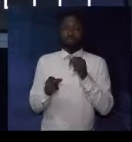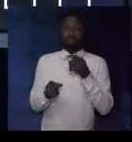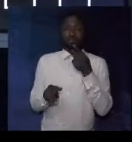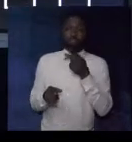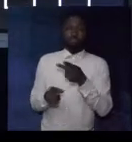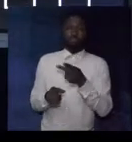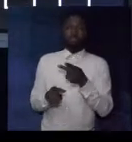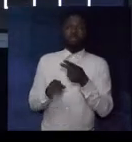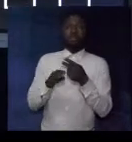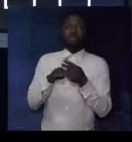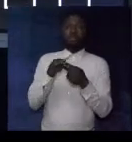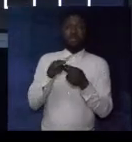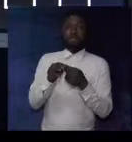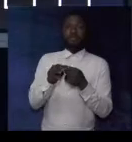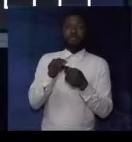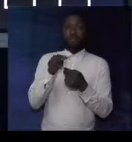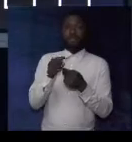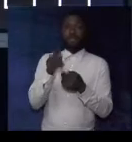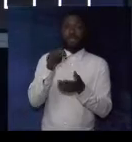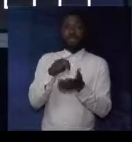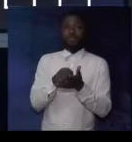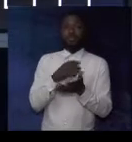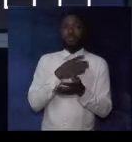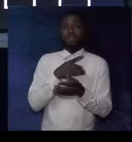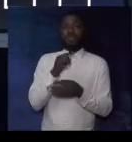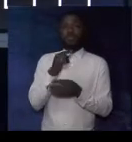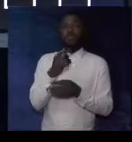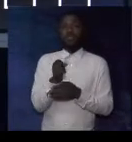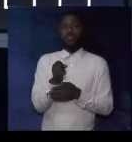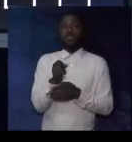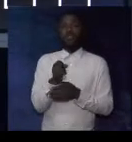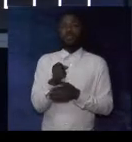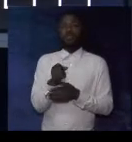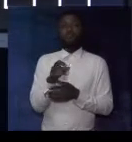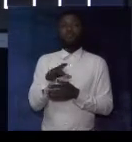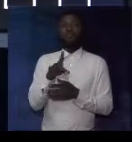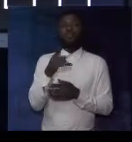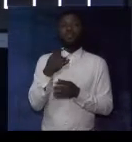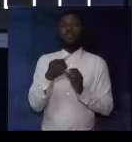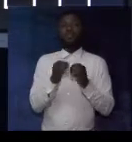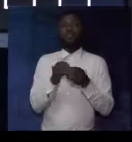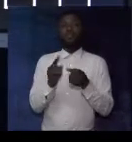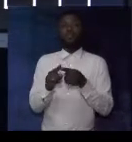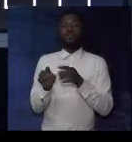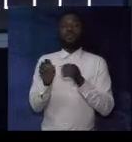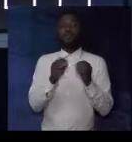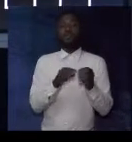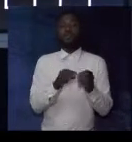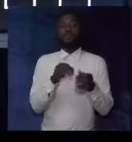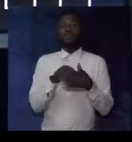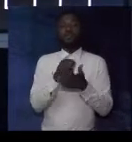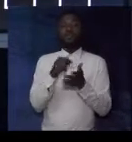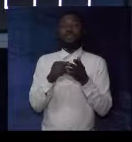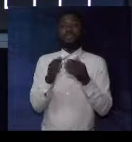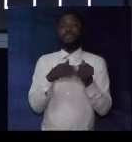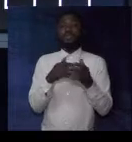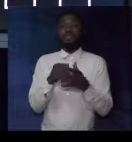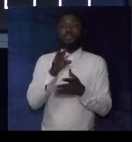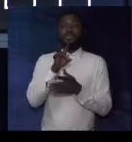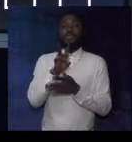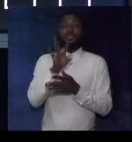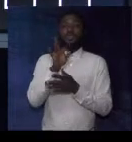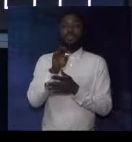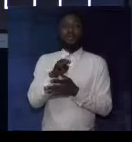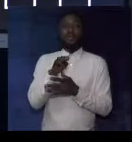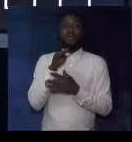As you can see, you must have billion, million, thousands, and one. So what you want to do now is to look for the numbers to put under each. Now, in this case,